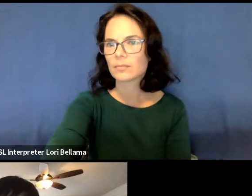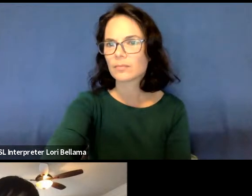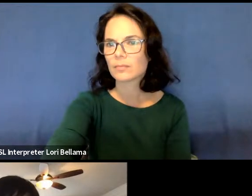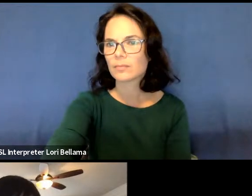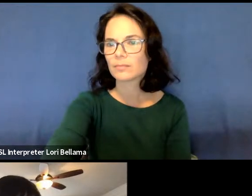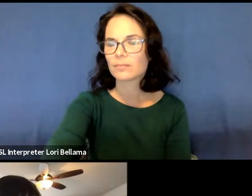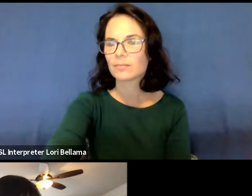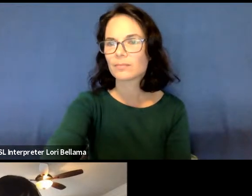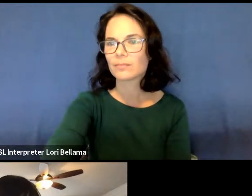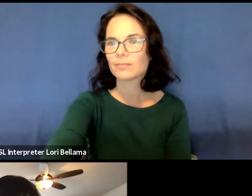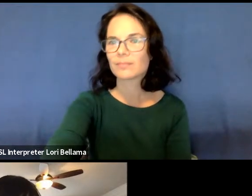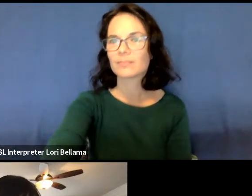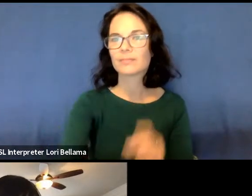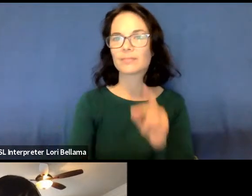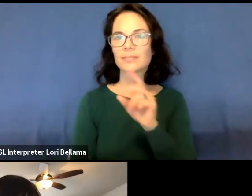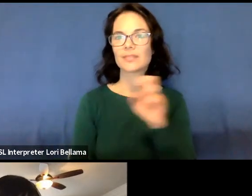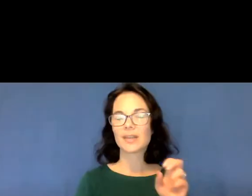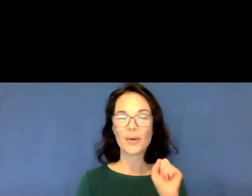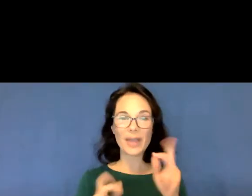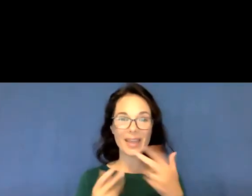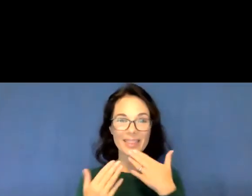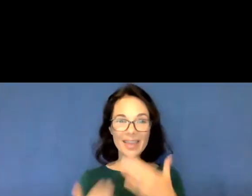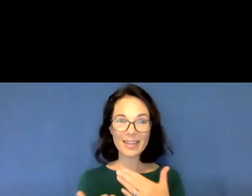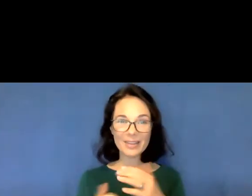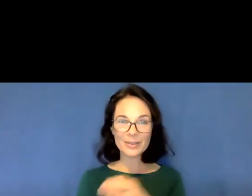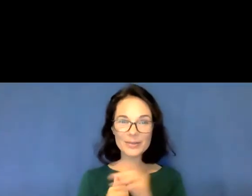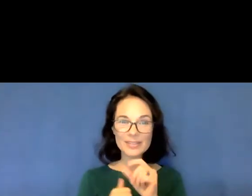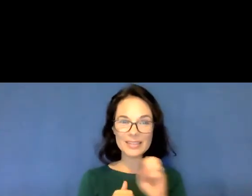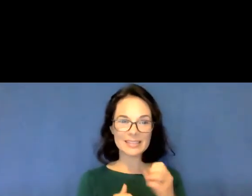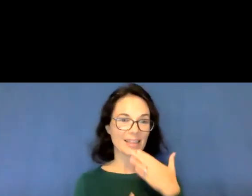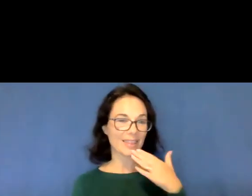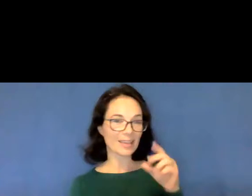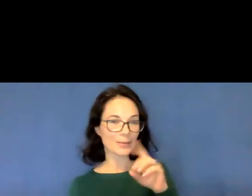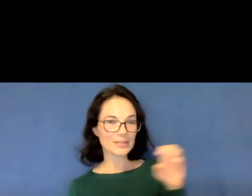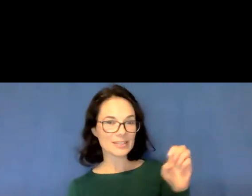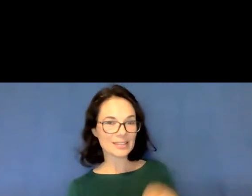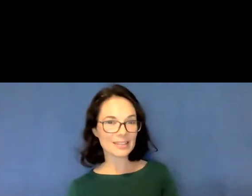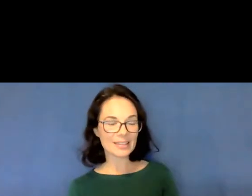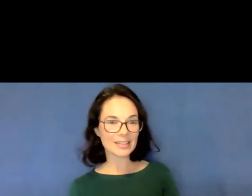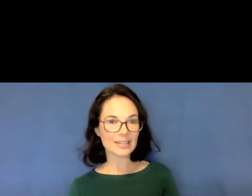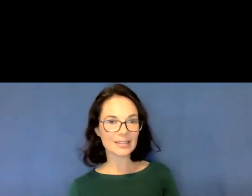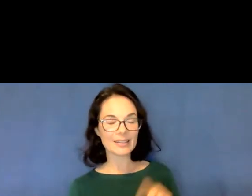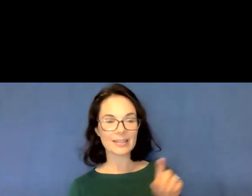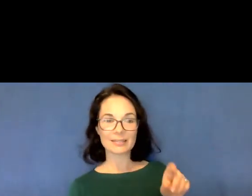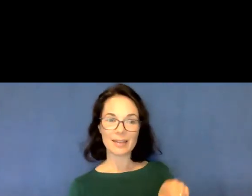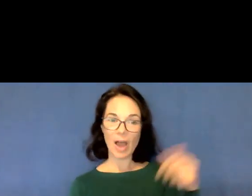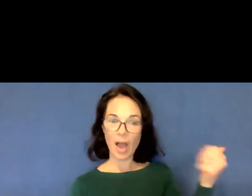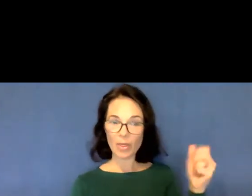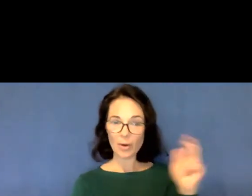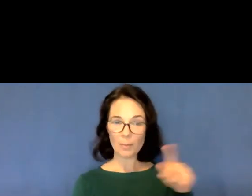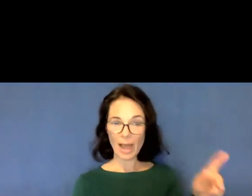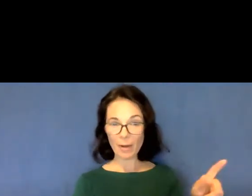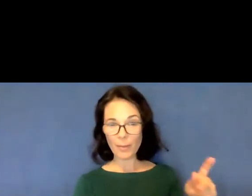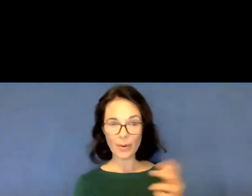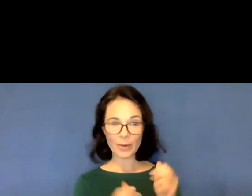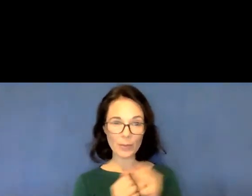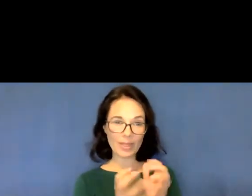Okay, thank you, Denise. Okay, thank you, Dee. And once again, another very stylish PowerPoint presentation.